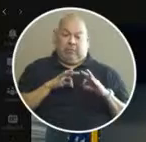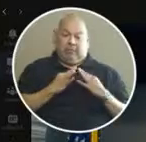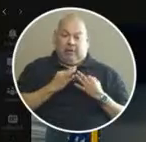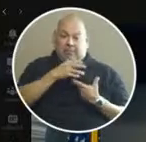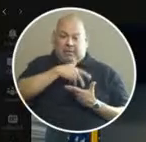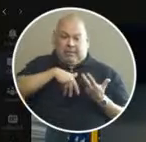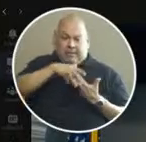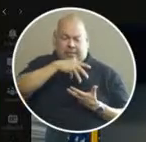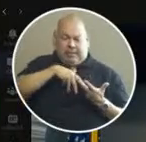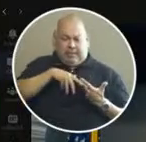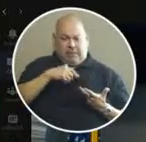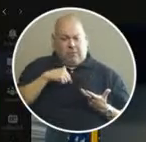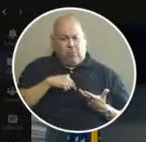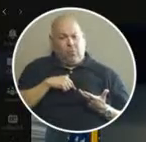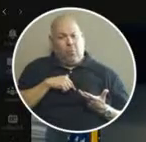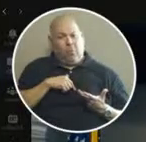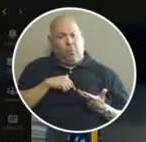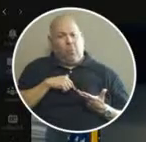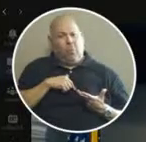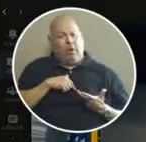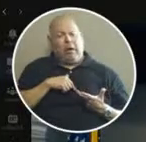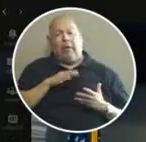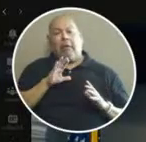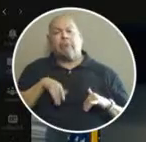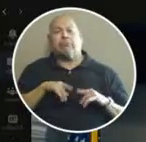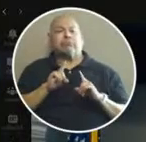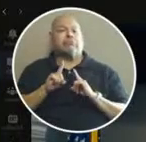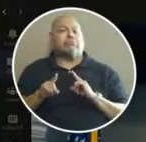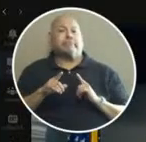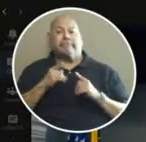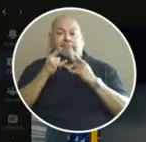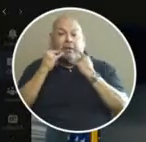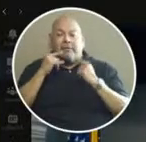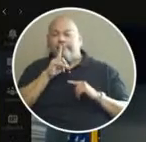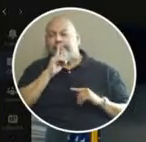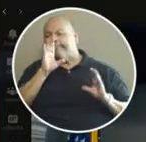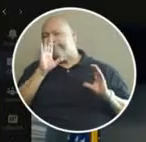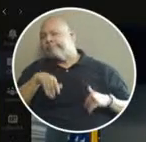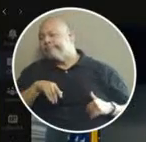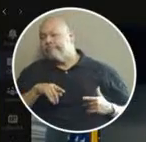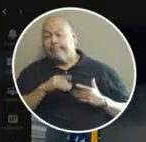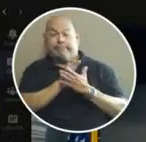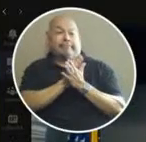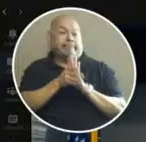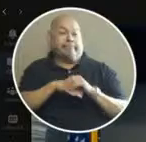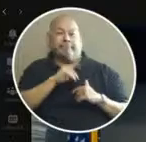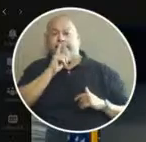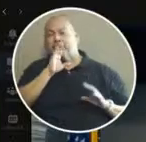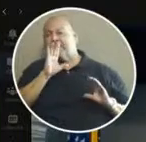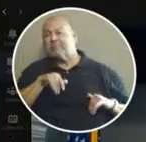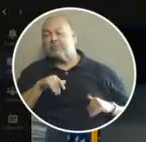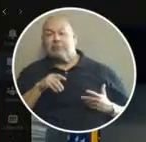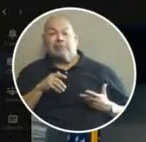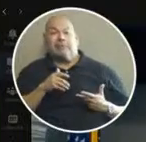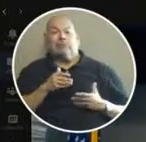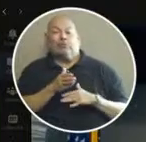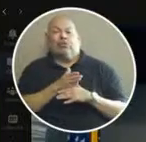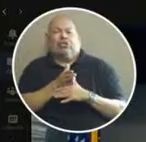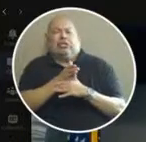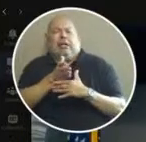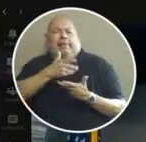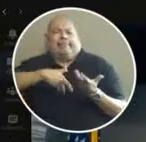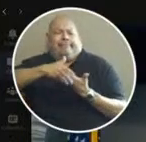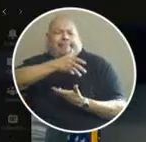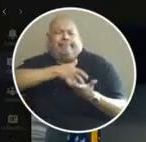family members, we relax the social distancing. We don't wear the face covering. We don't wash our hands. We share many